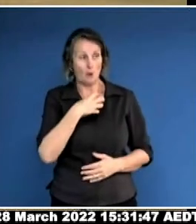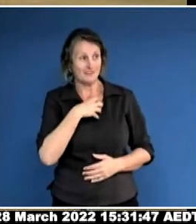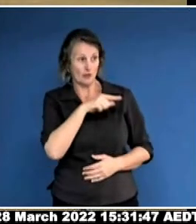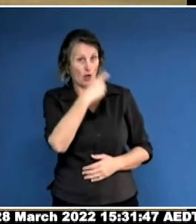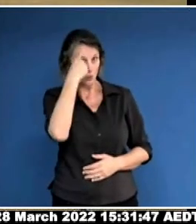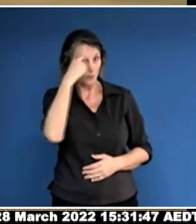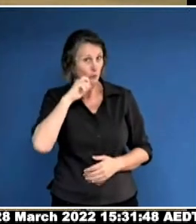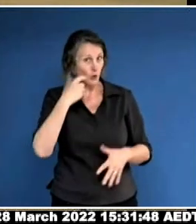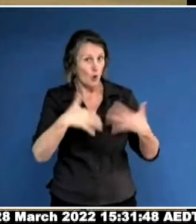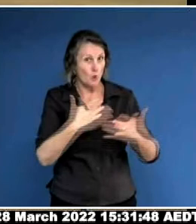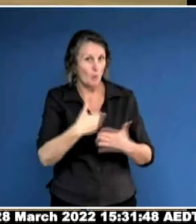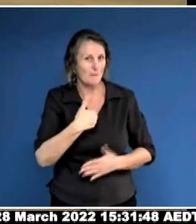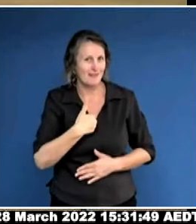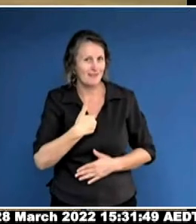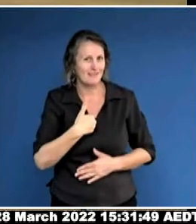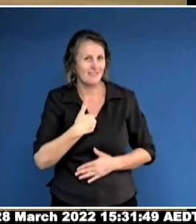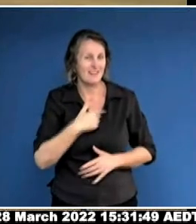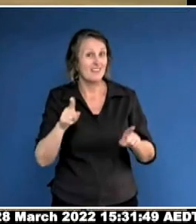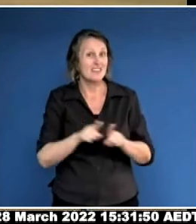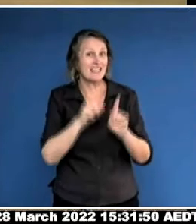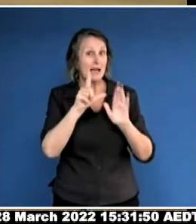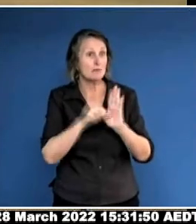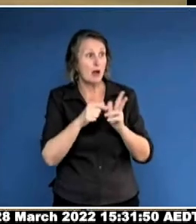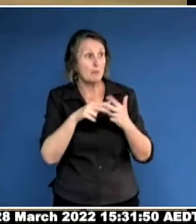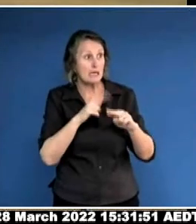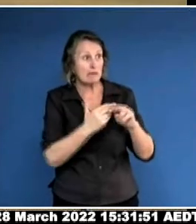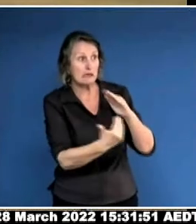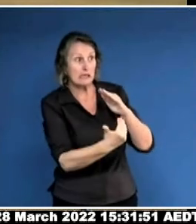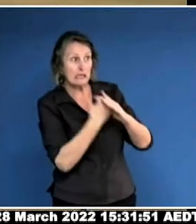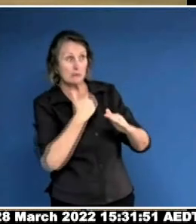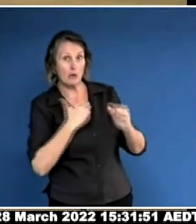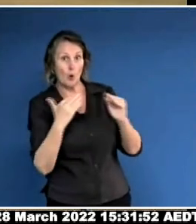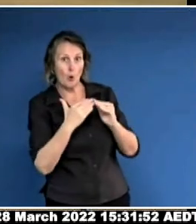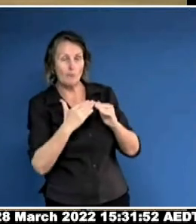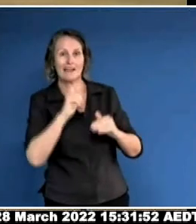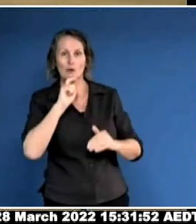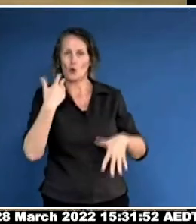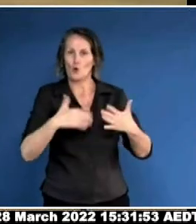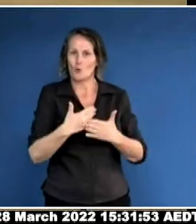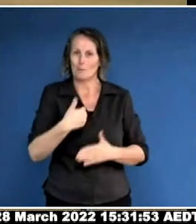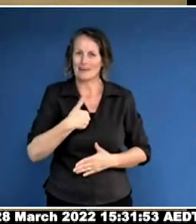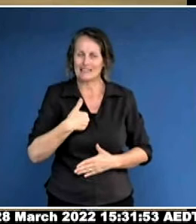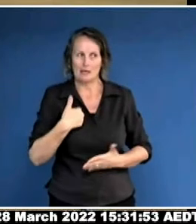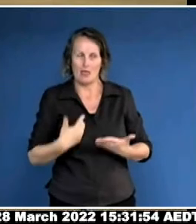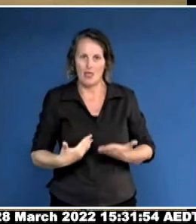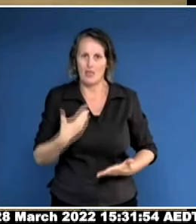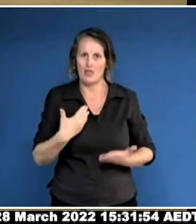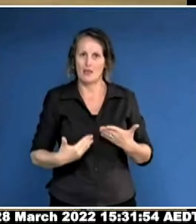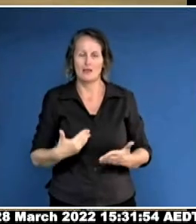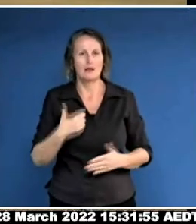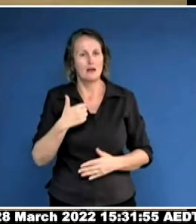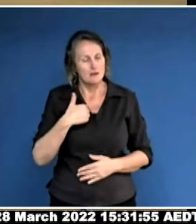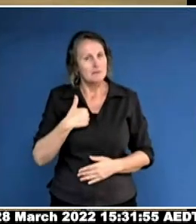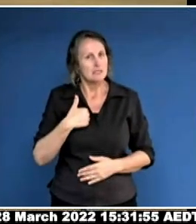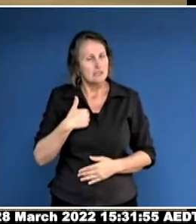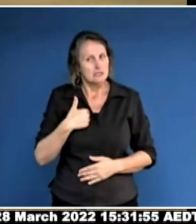would hurt me. But at the same time, I was scared if I let him in, he would hurt me. I was struggling because I needed help with my